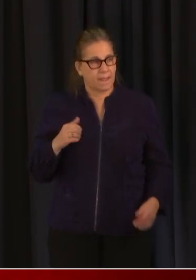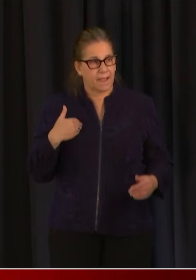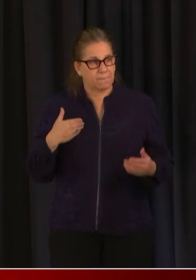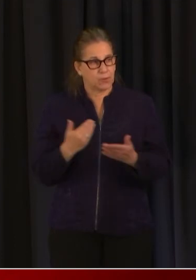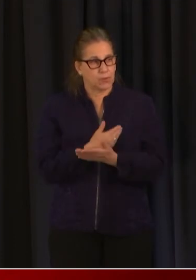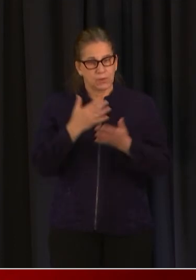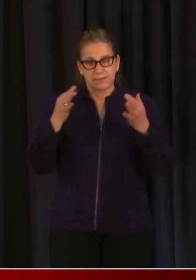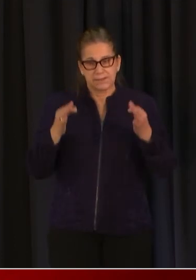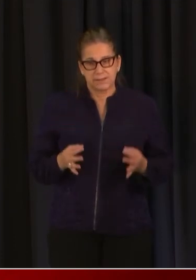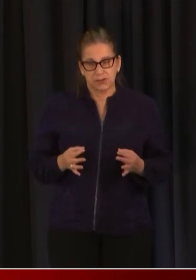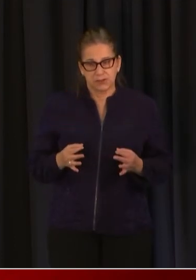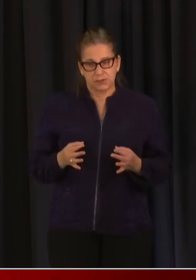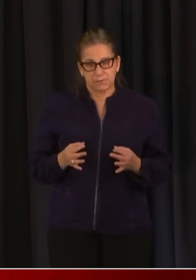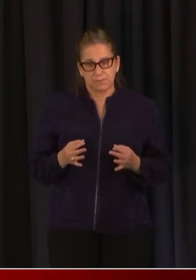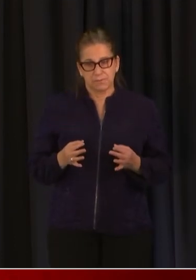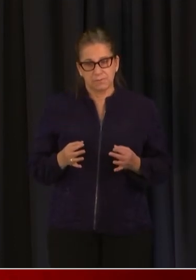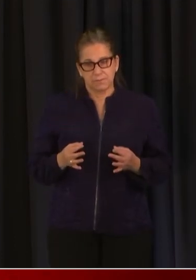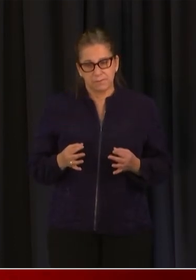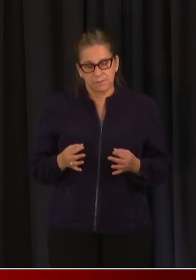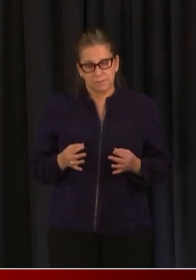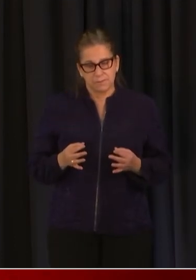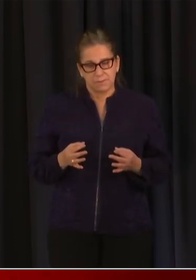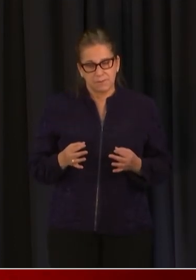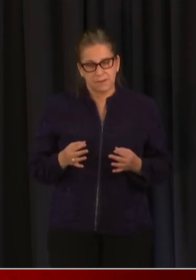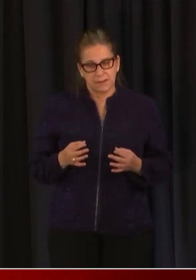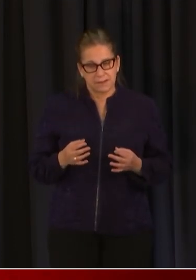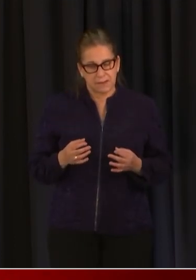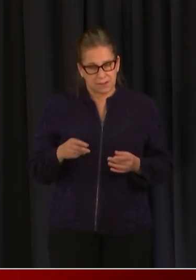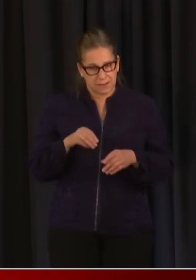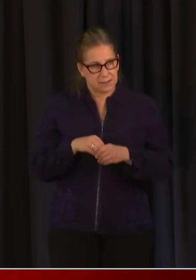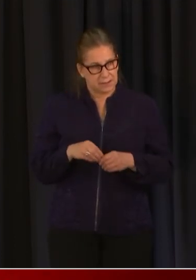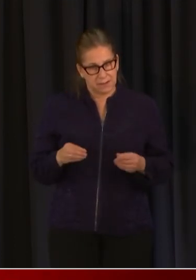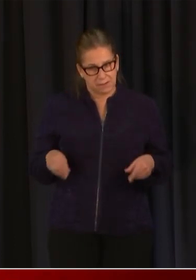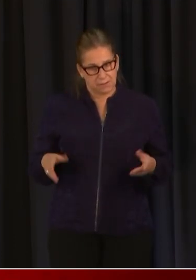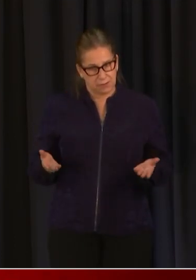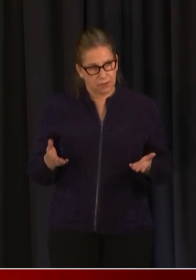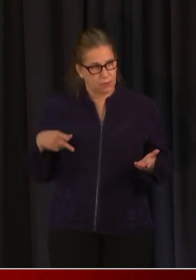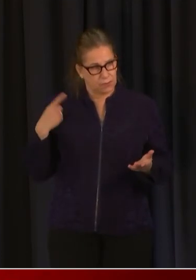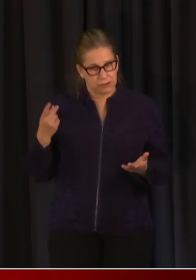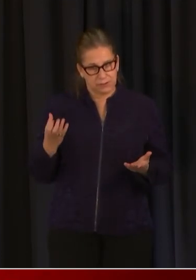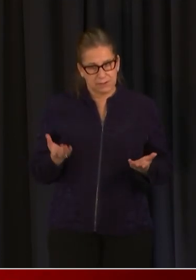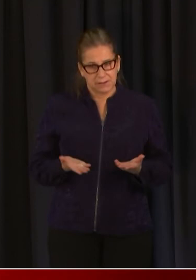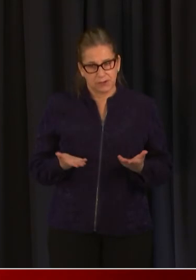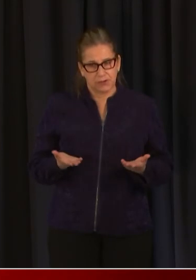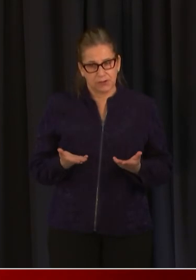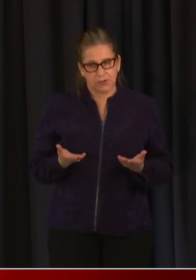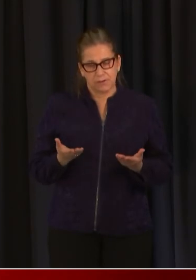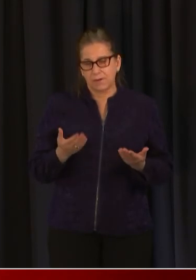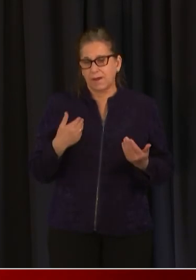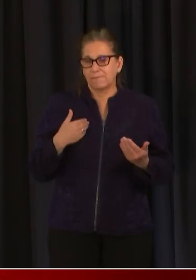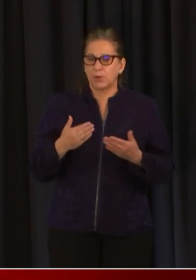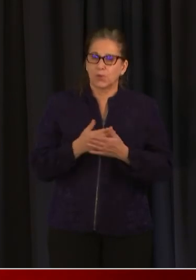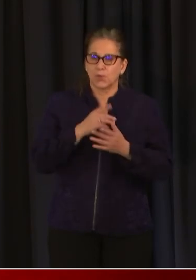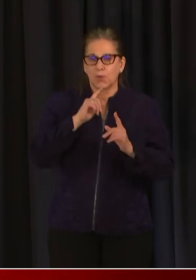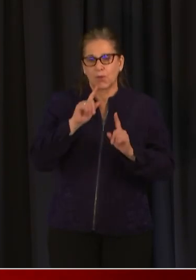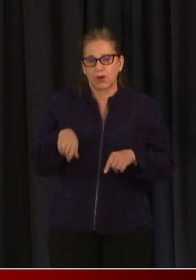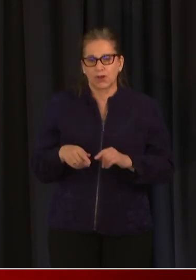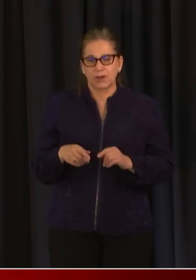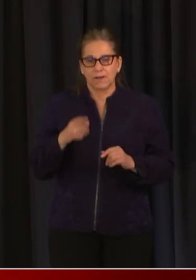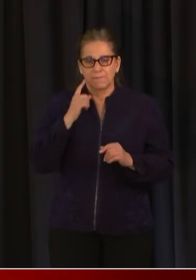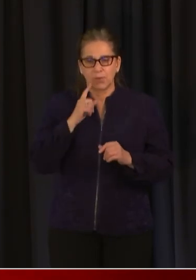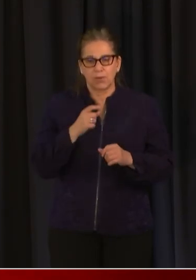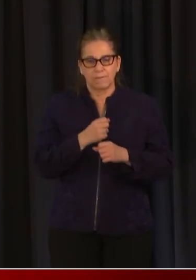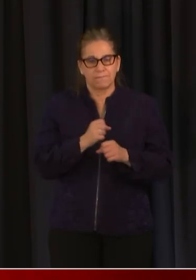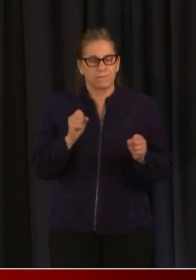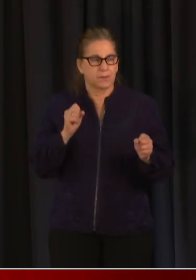formal directive modifying procedures for processing of arrestees to avoid subjecting them to long waits for